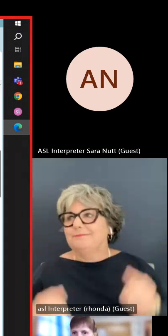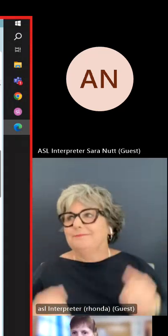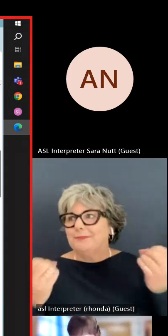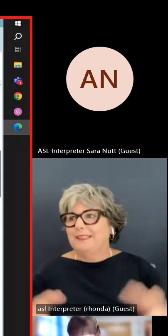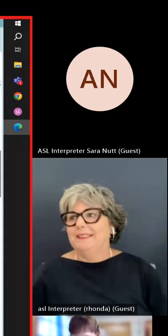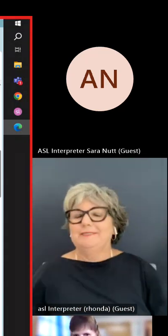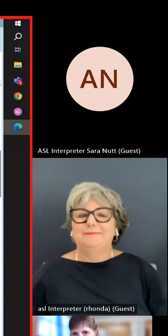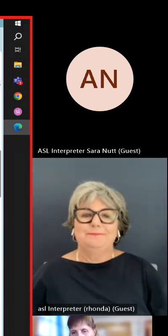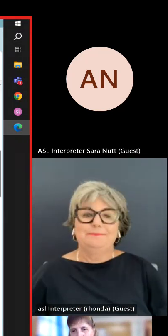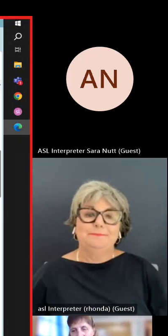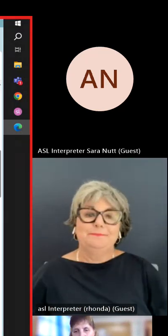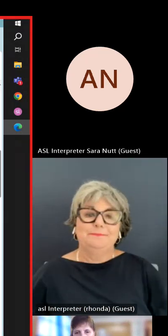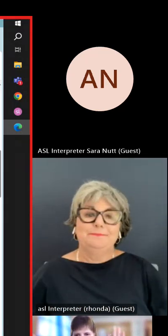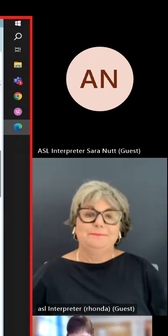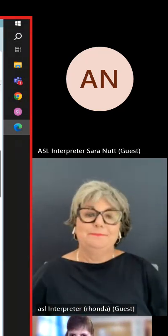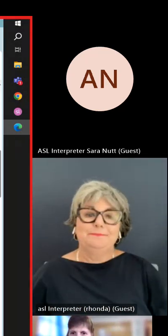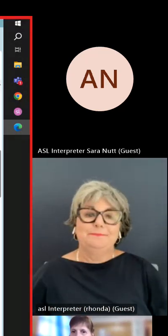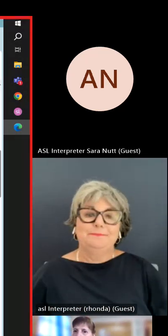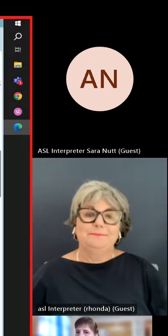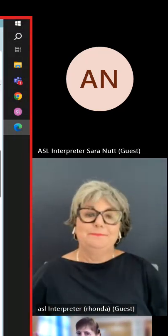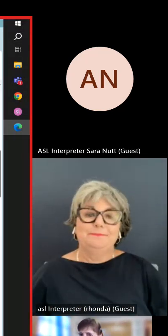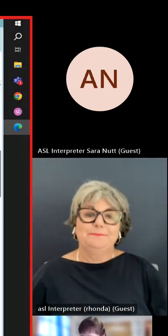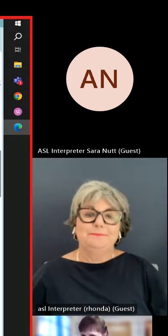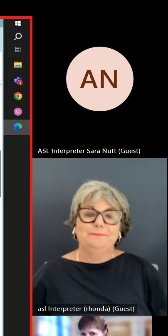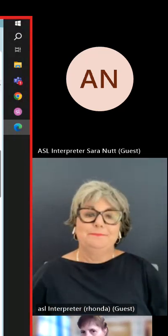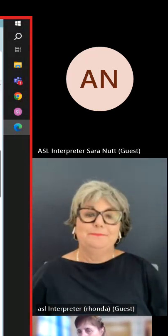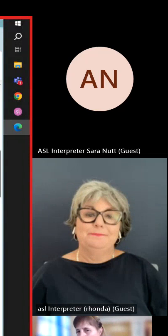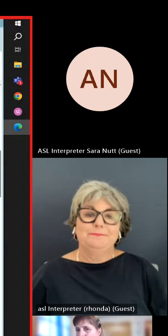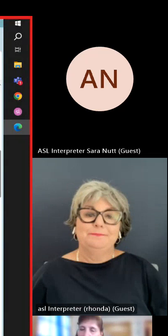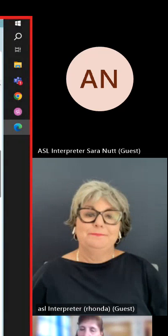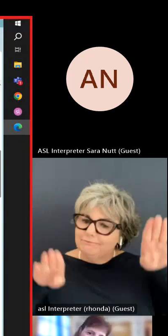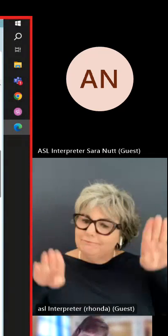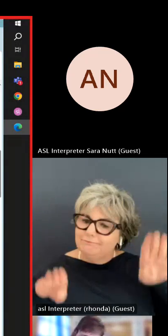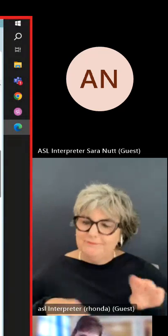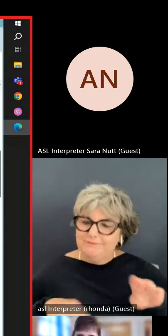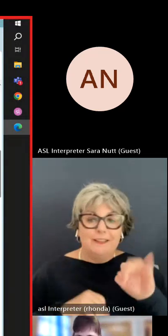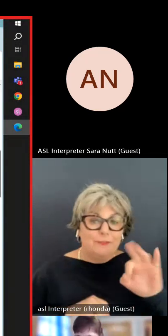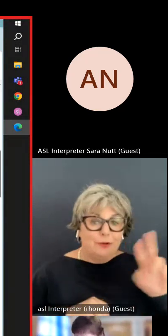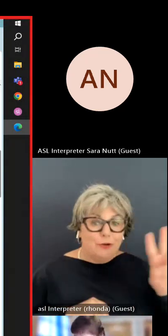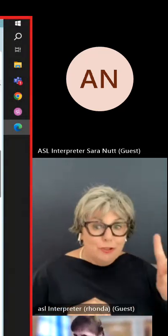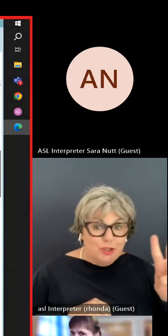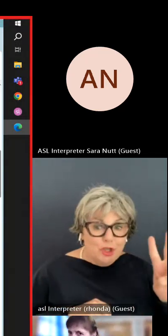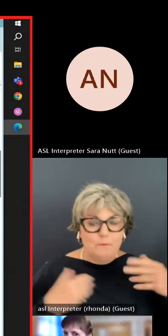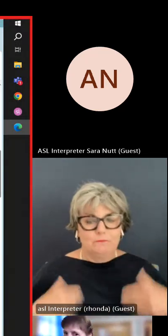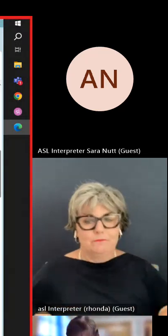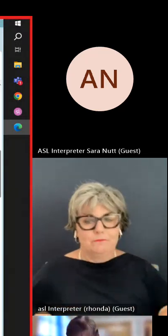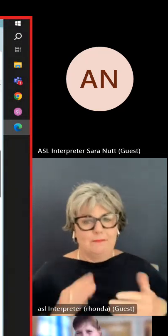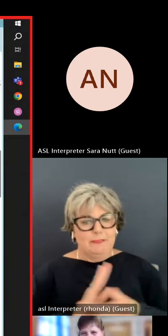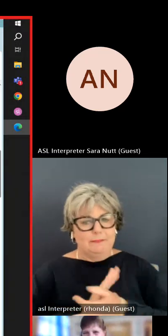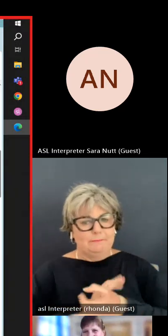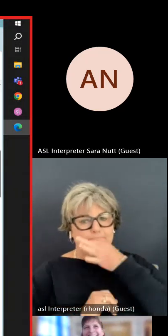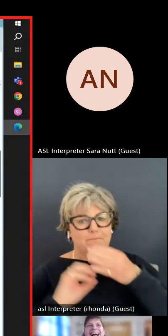Some twos. I bow down before you. I'm not very talented